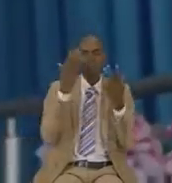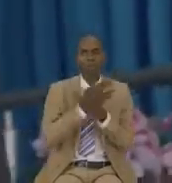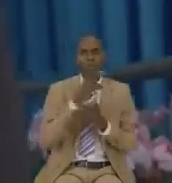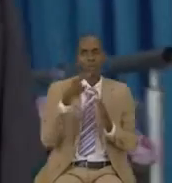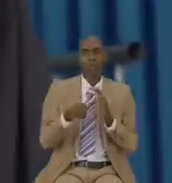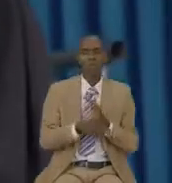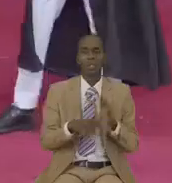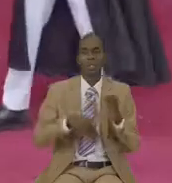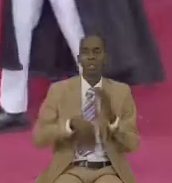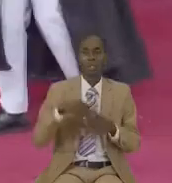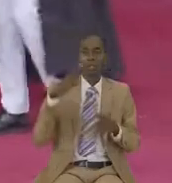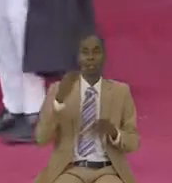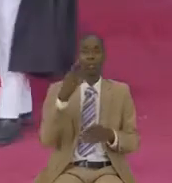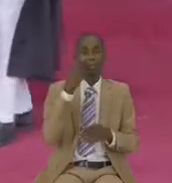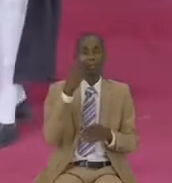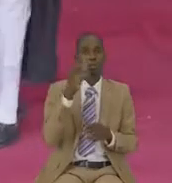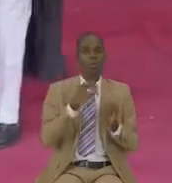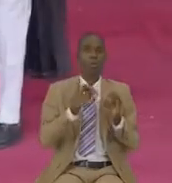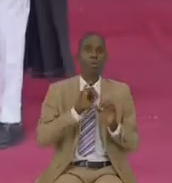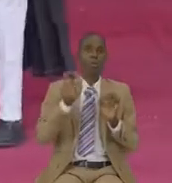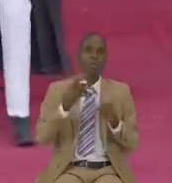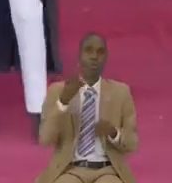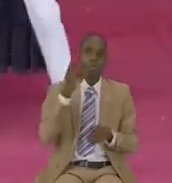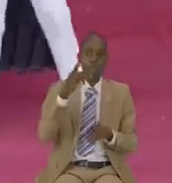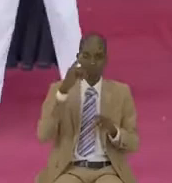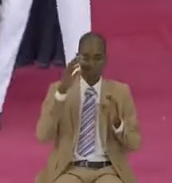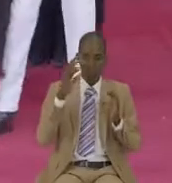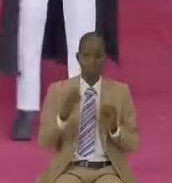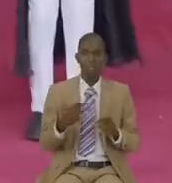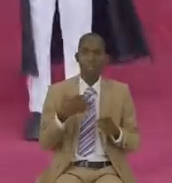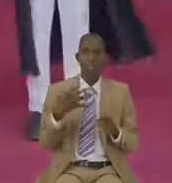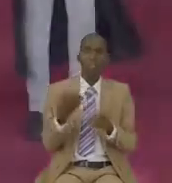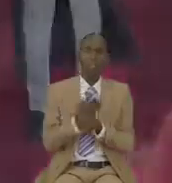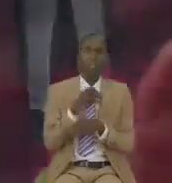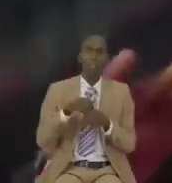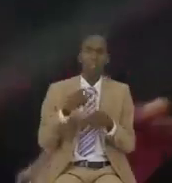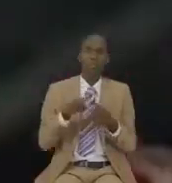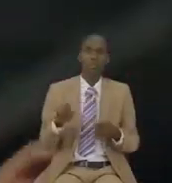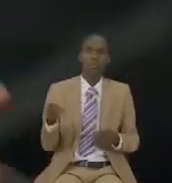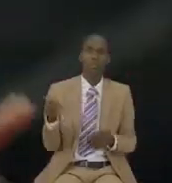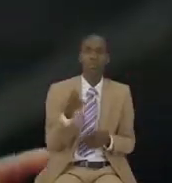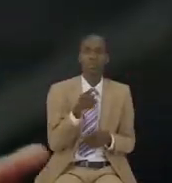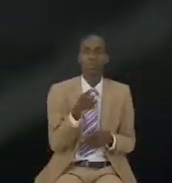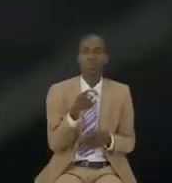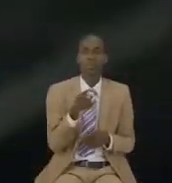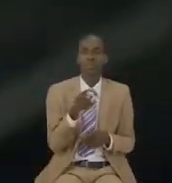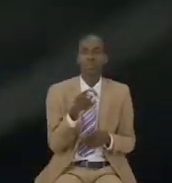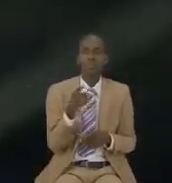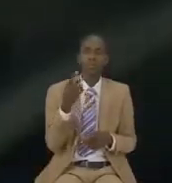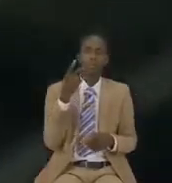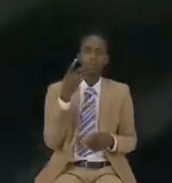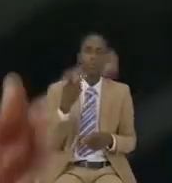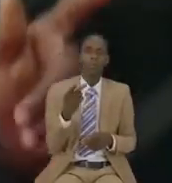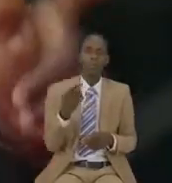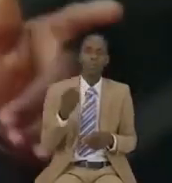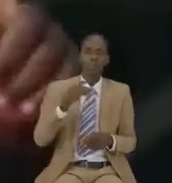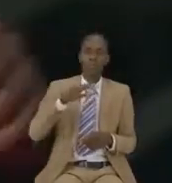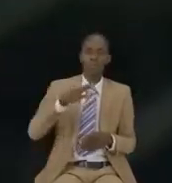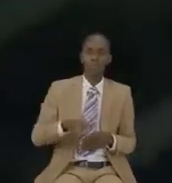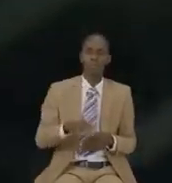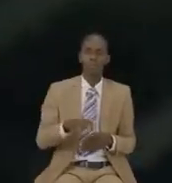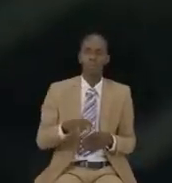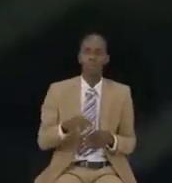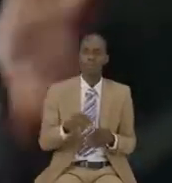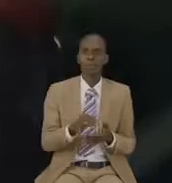sight. Oh, I can see your decisions, Jesus, God help dangling me. Under the armpit of confusion. Jesus. See the rope holding the pages of my patient